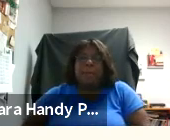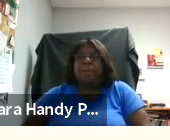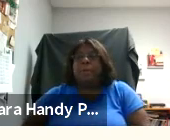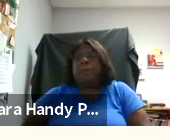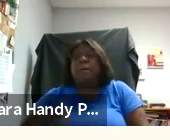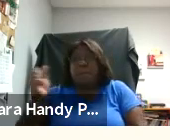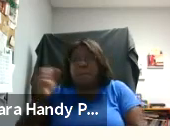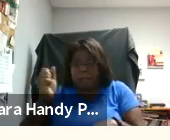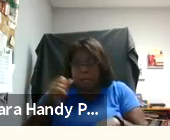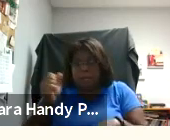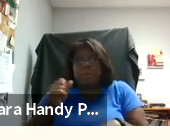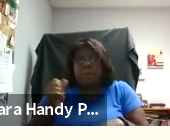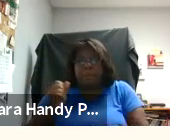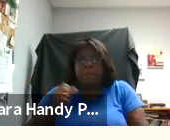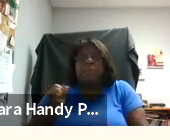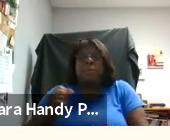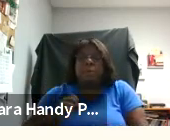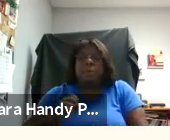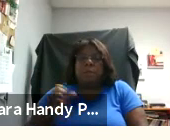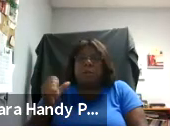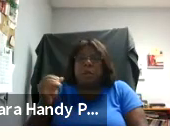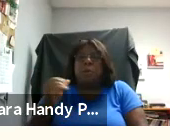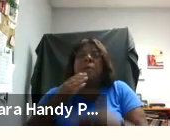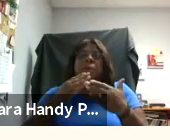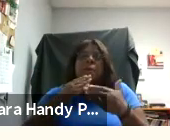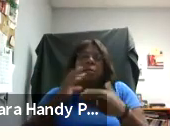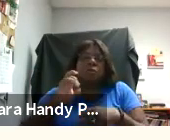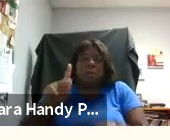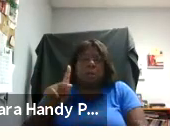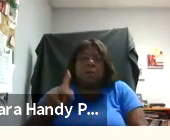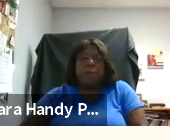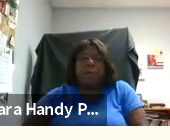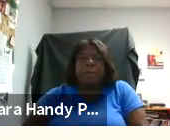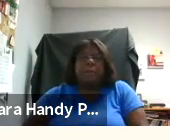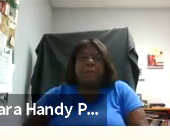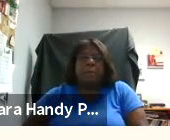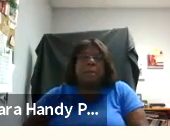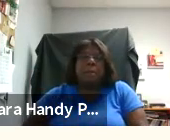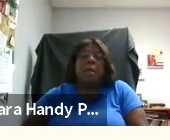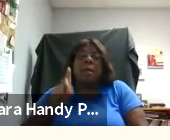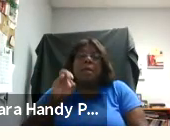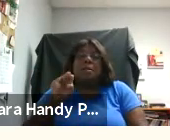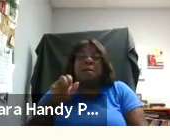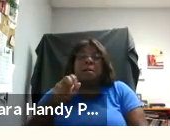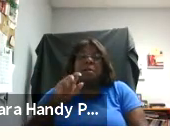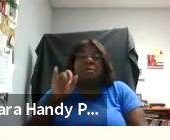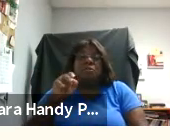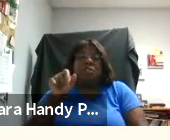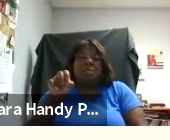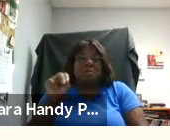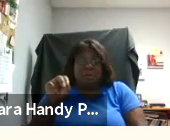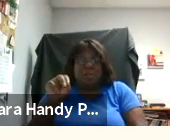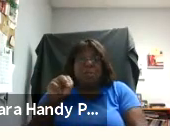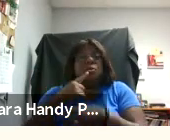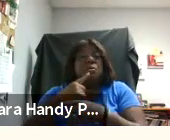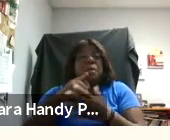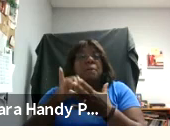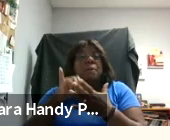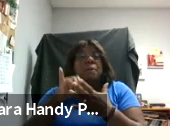Yes, it did. So thank you, Chuck. Donna, this is Jason. You said that there